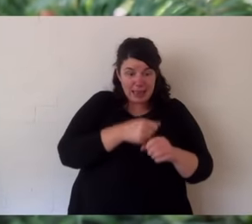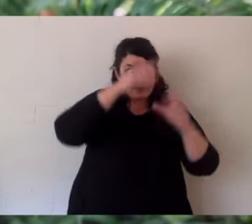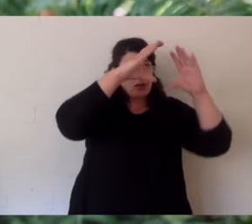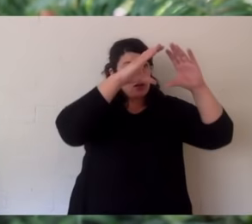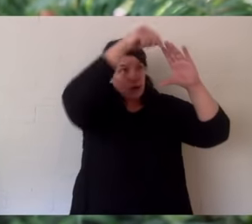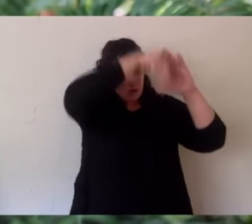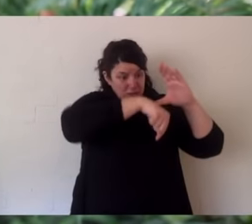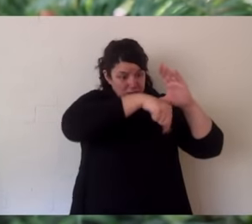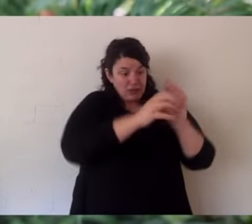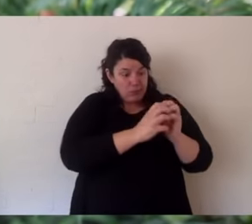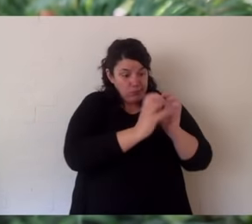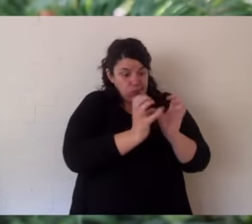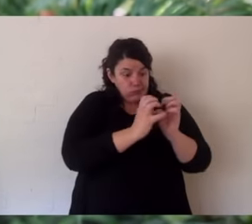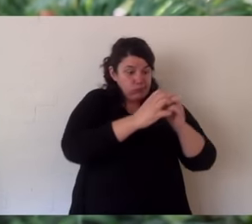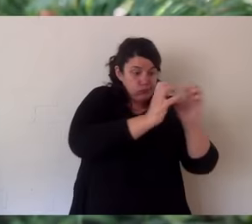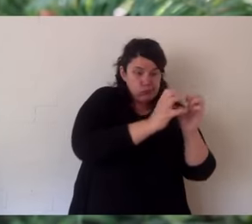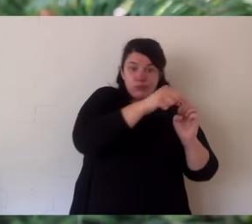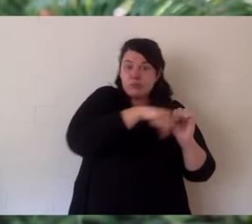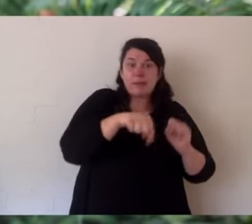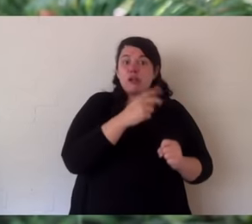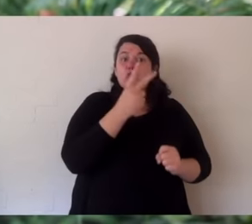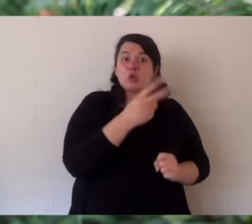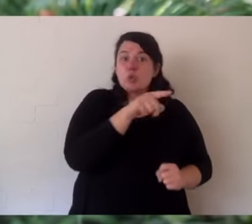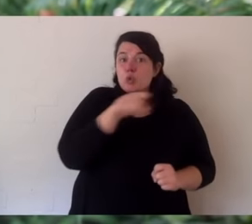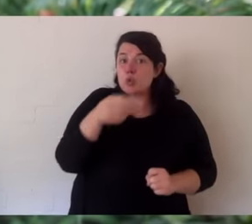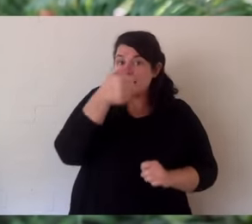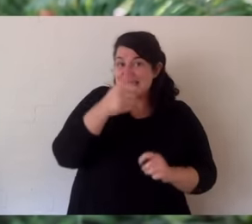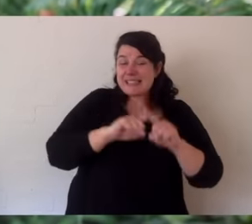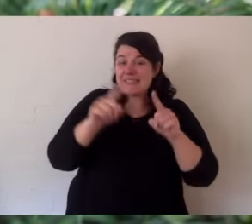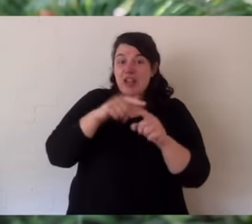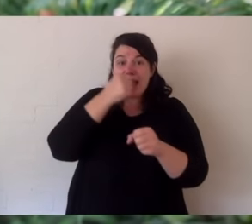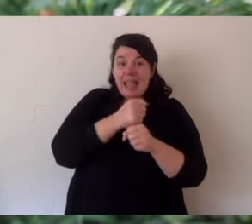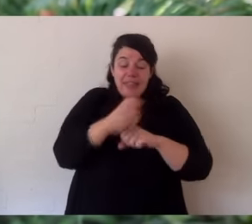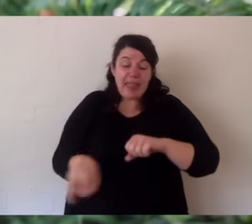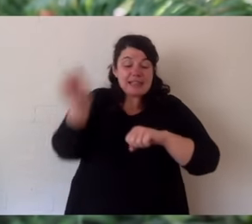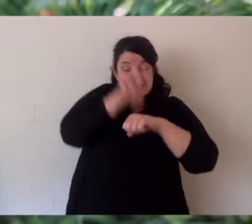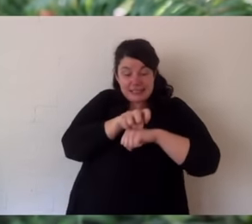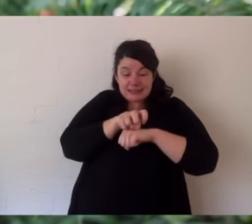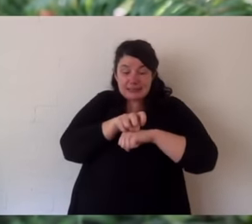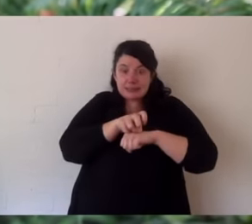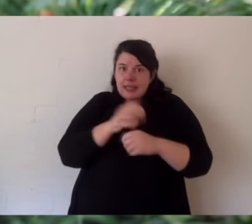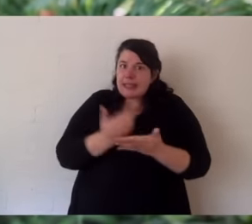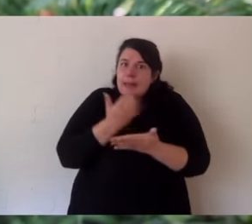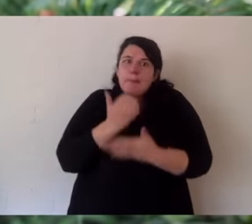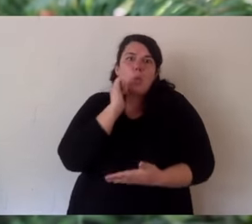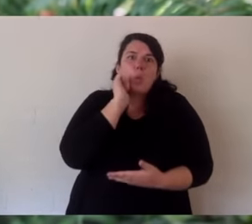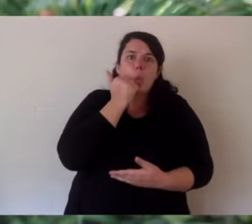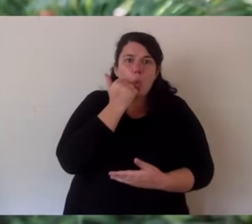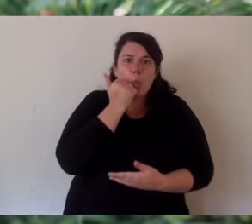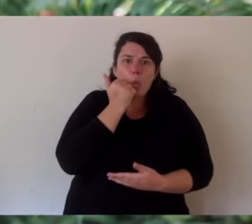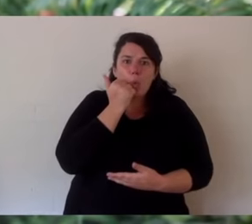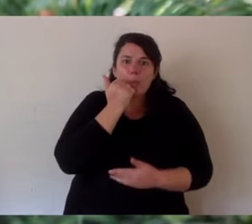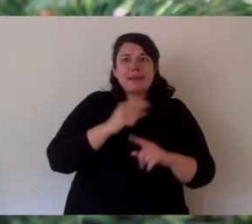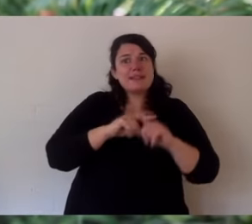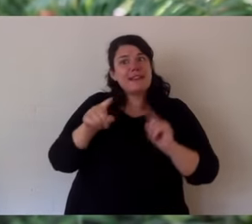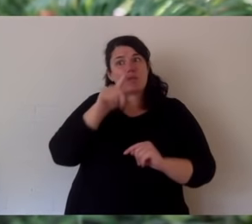eggs down in the bottom of that hollow and she can lay two to six eggs and then she incubates them. She